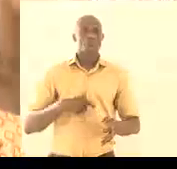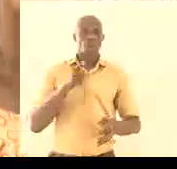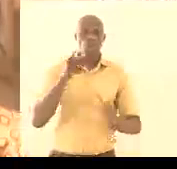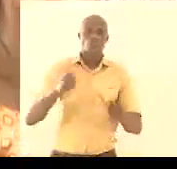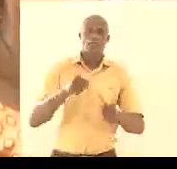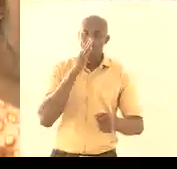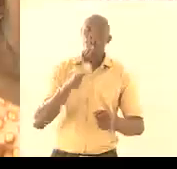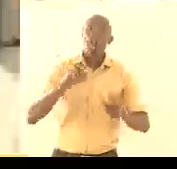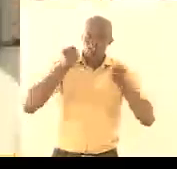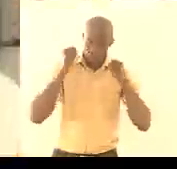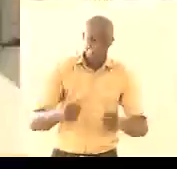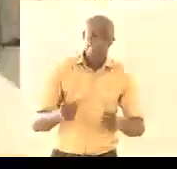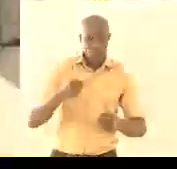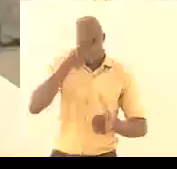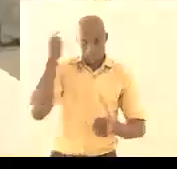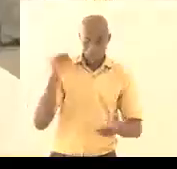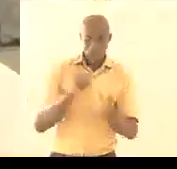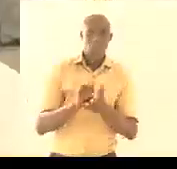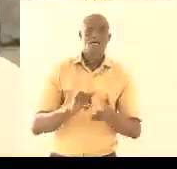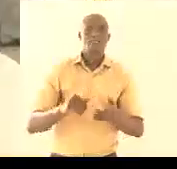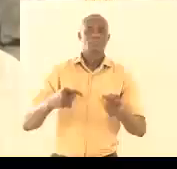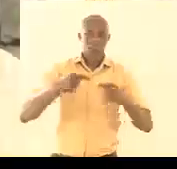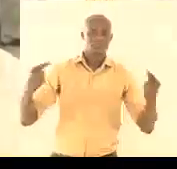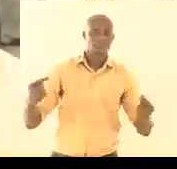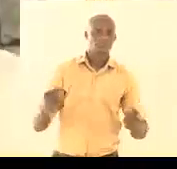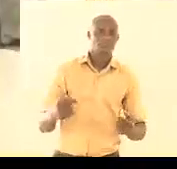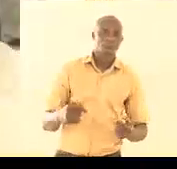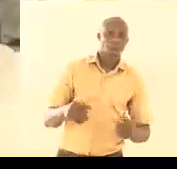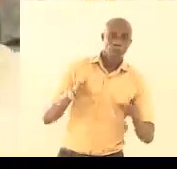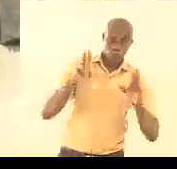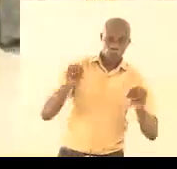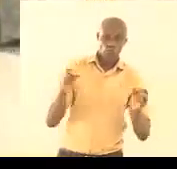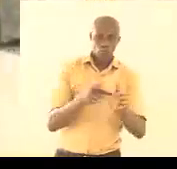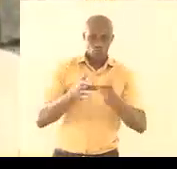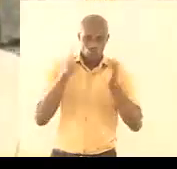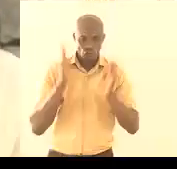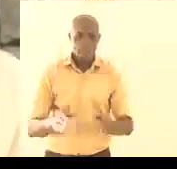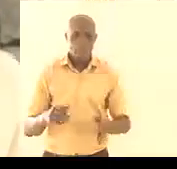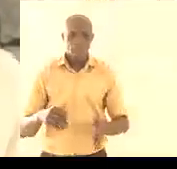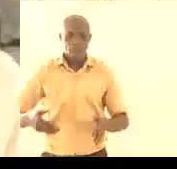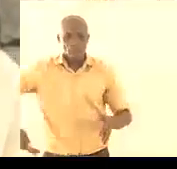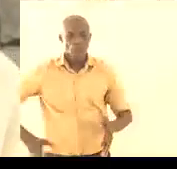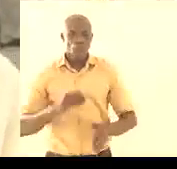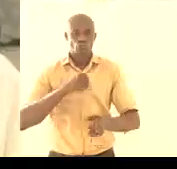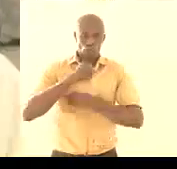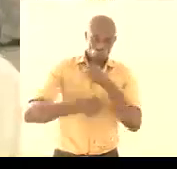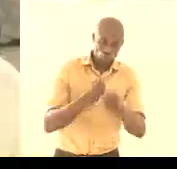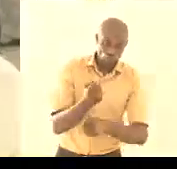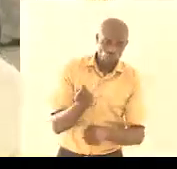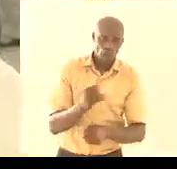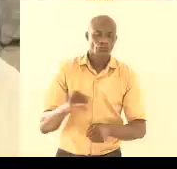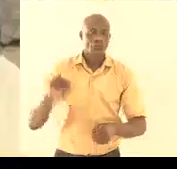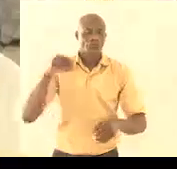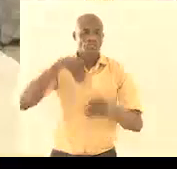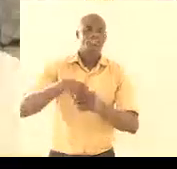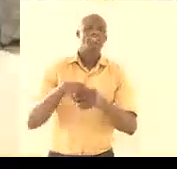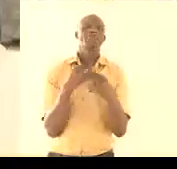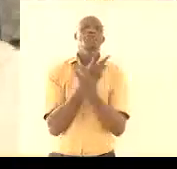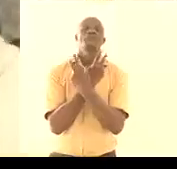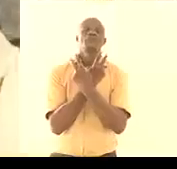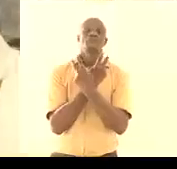you can be stronger on account of that adversity. And like I said, no Christian should ever have to suffer in